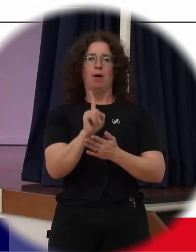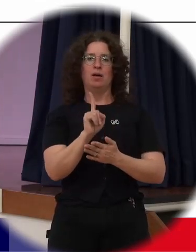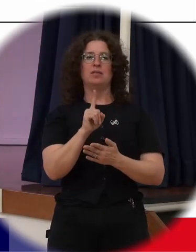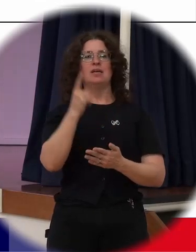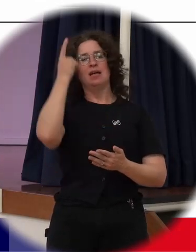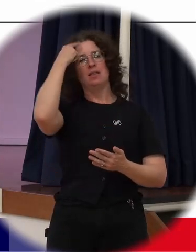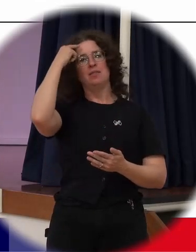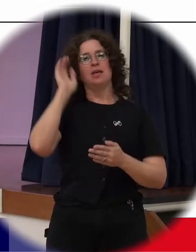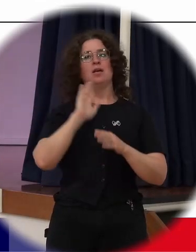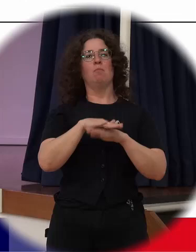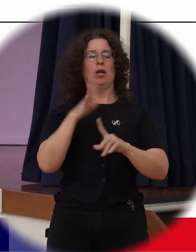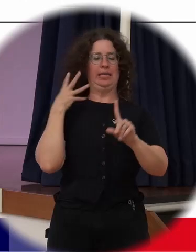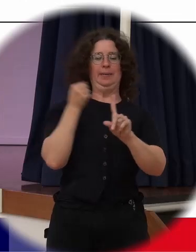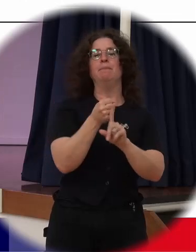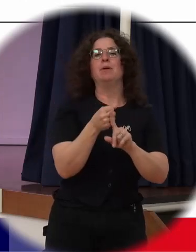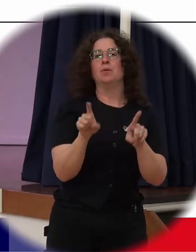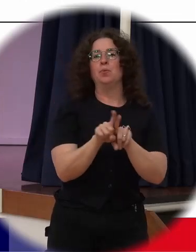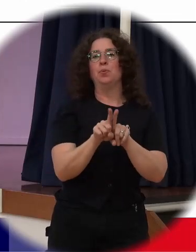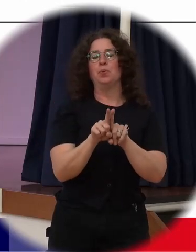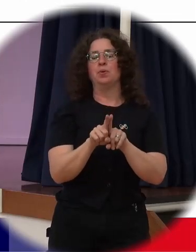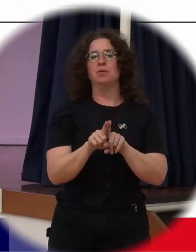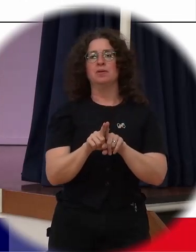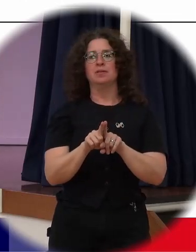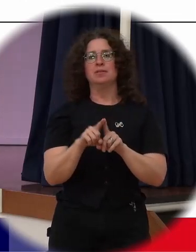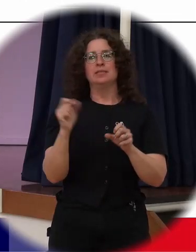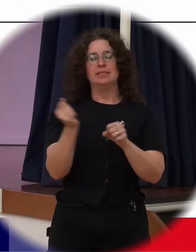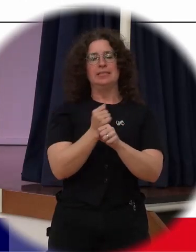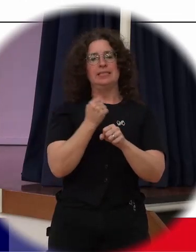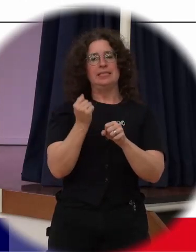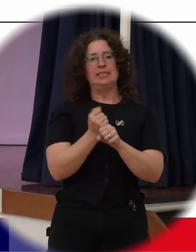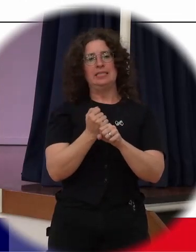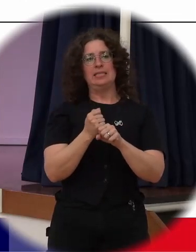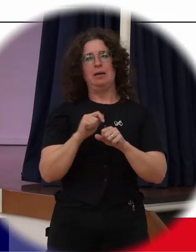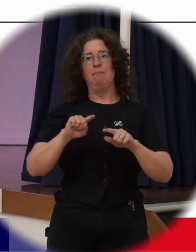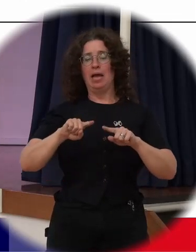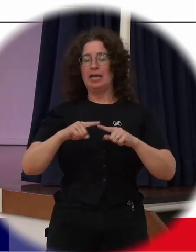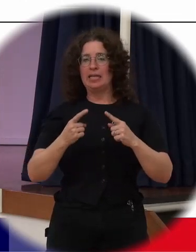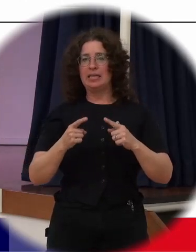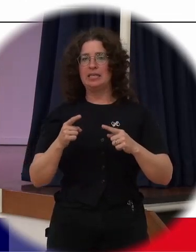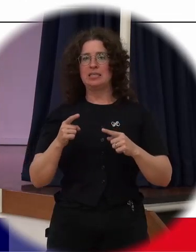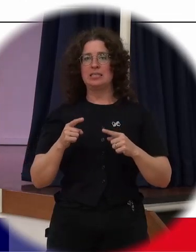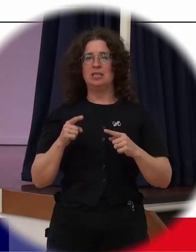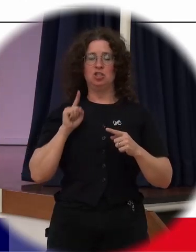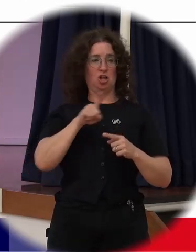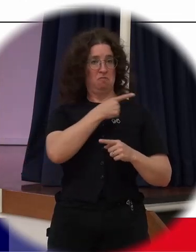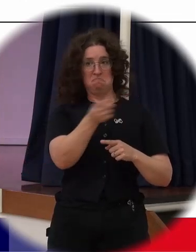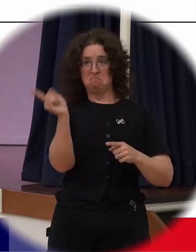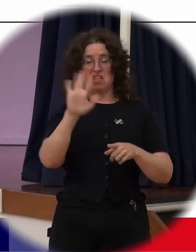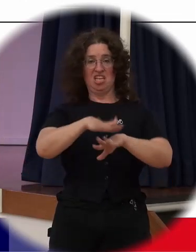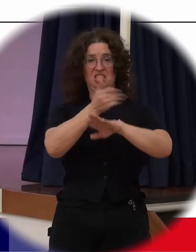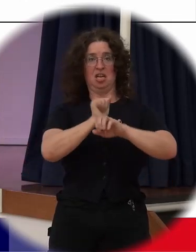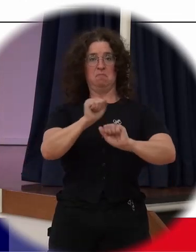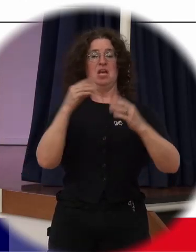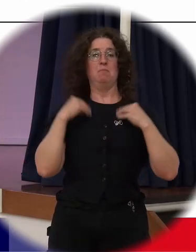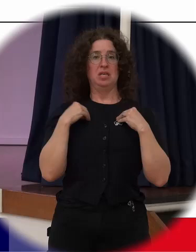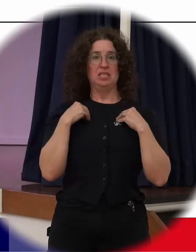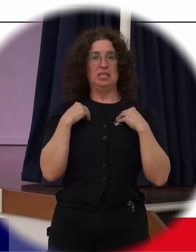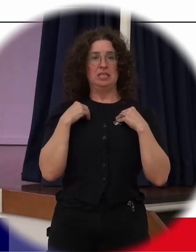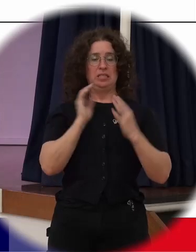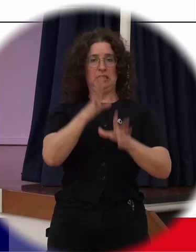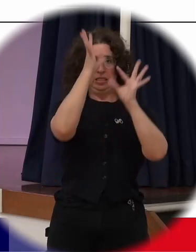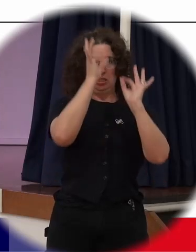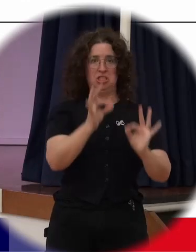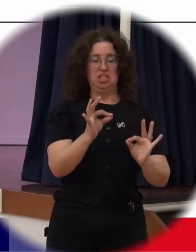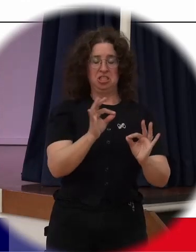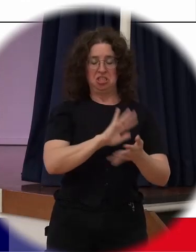about the stakeholder effects, etc. We create different mechanics. So we have company creation, where they actually create their own companies, and that impacts the entire decision